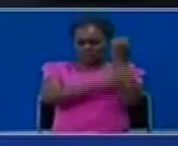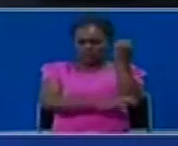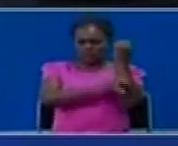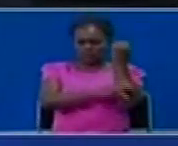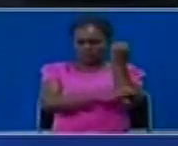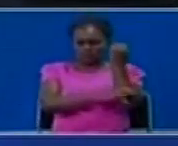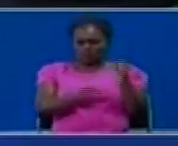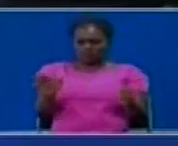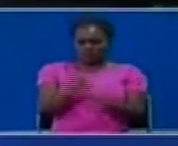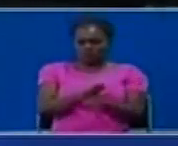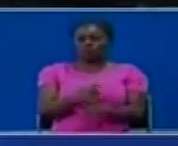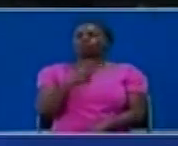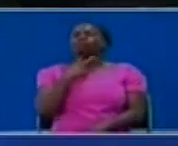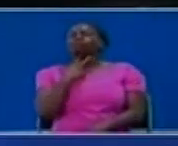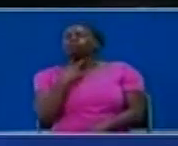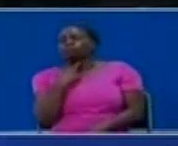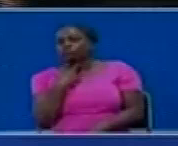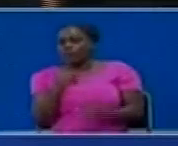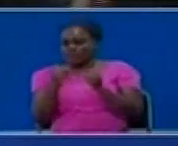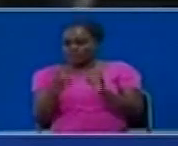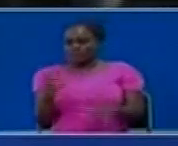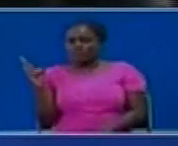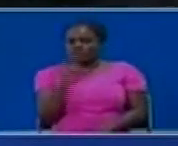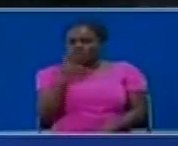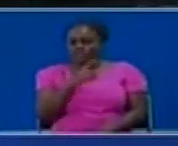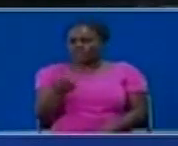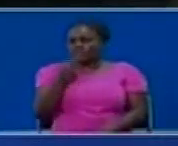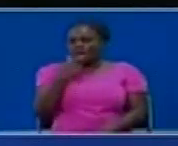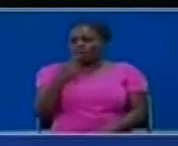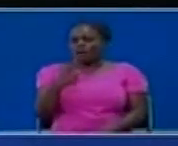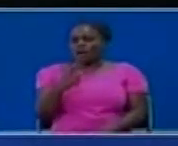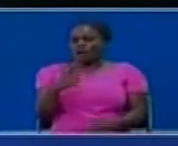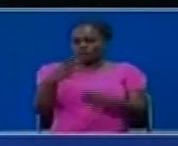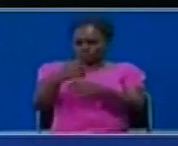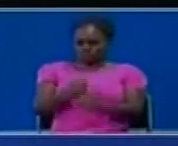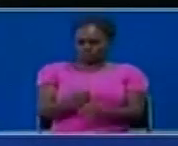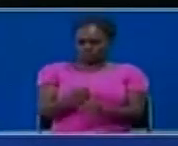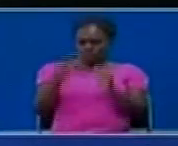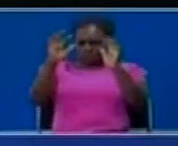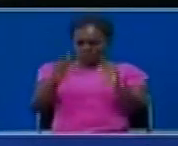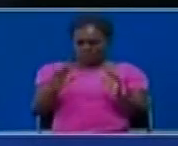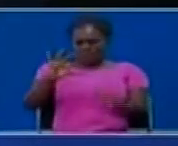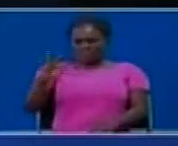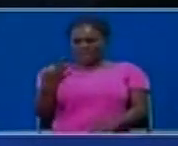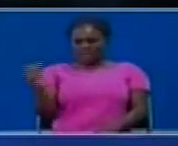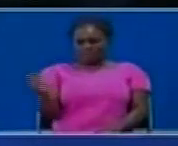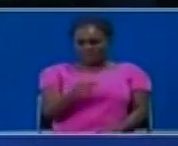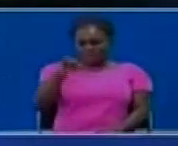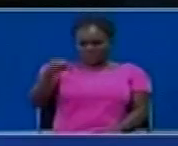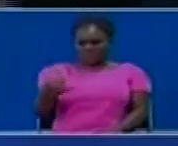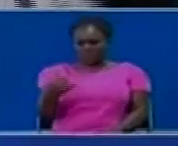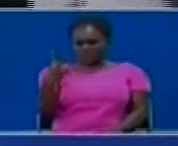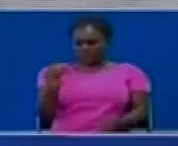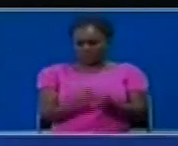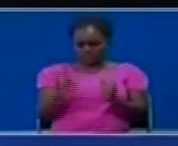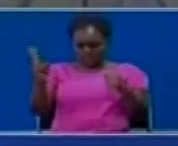to a complete paralysis if the threat by the Pharmaceutical Society of Kenya to have a strike on the 3rd of January 2017 is